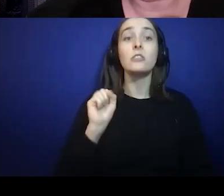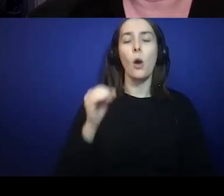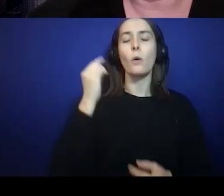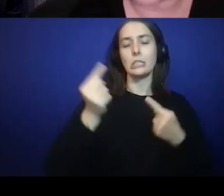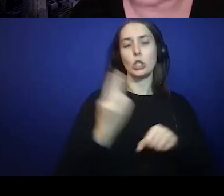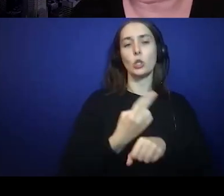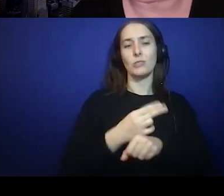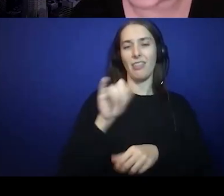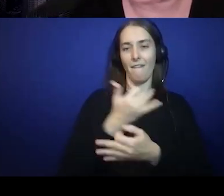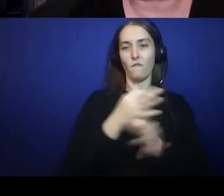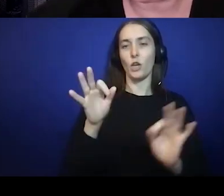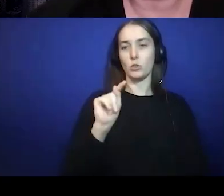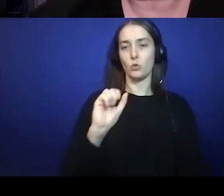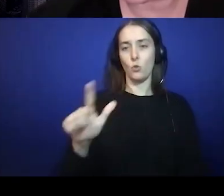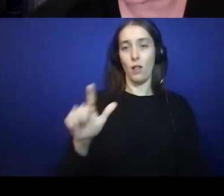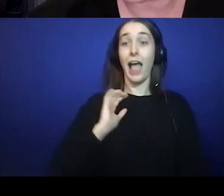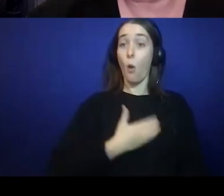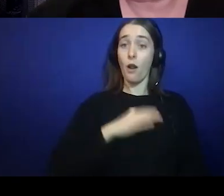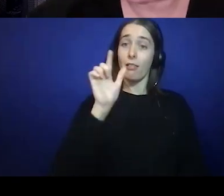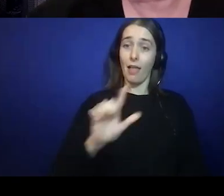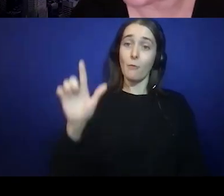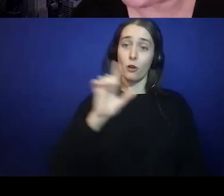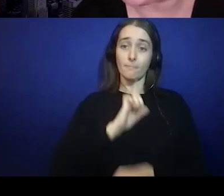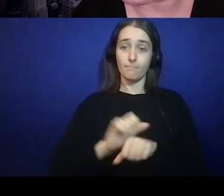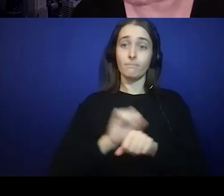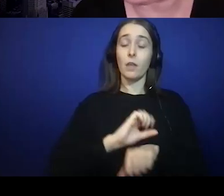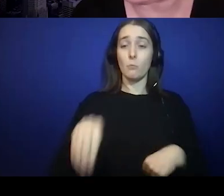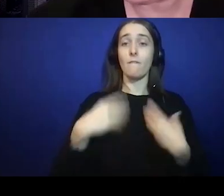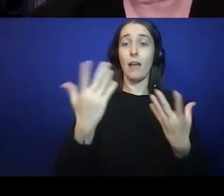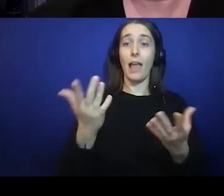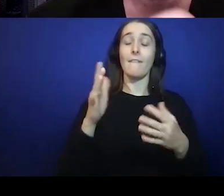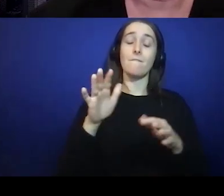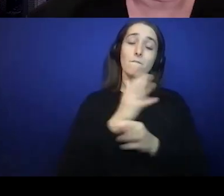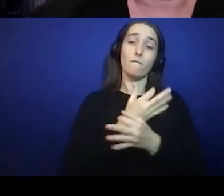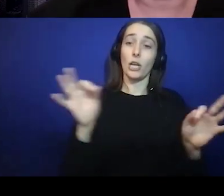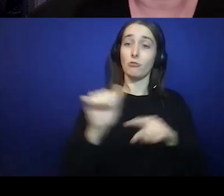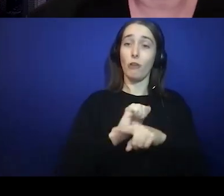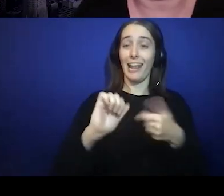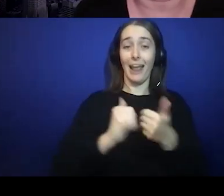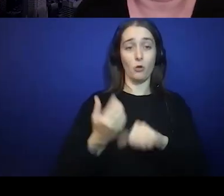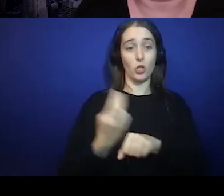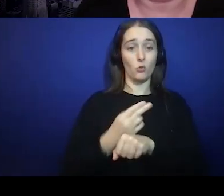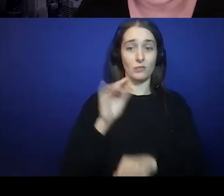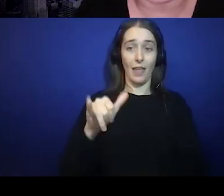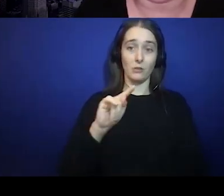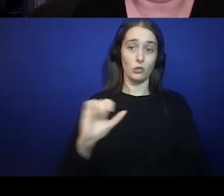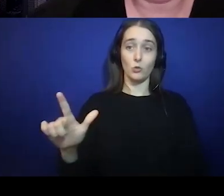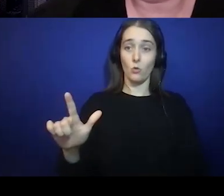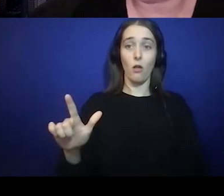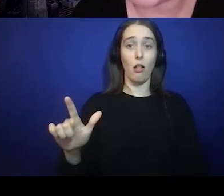free tool, and our library actually does provide free trainings in the free tool. So there's no